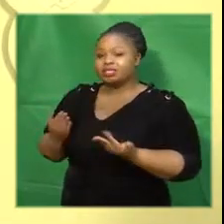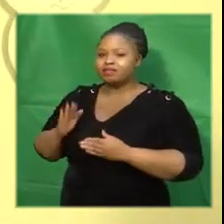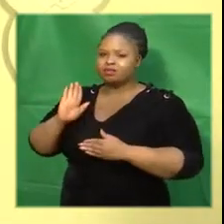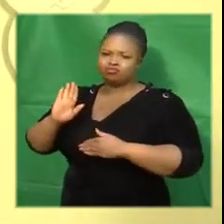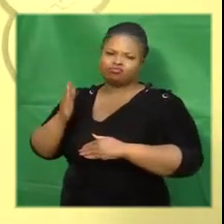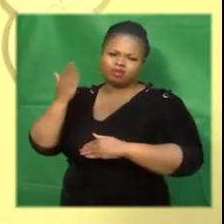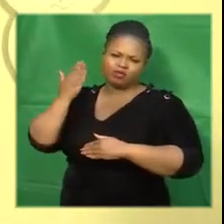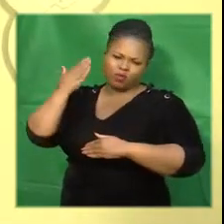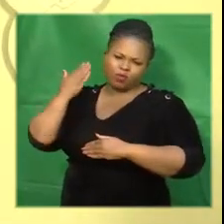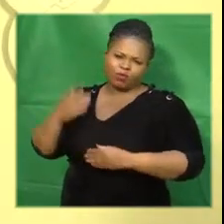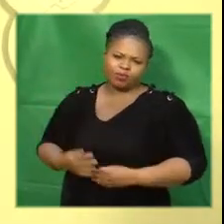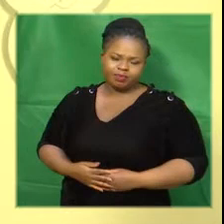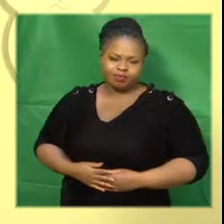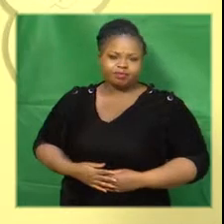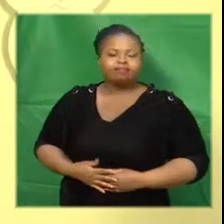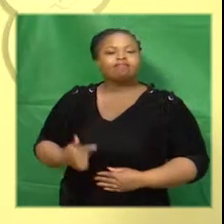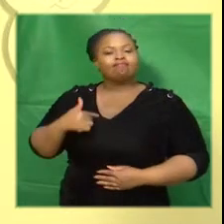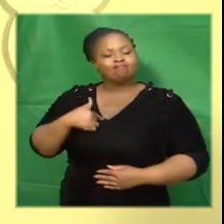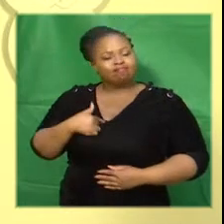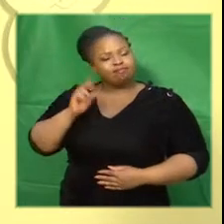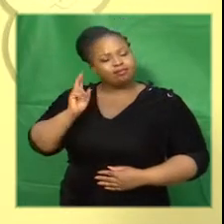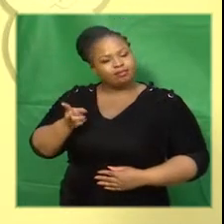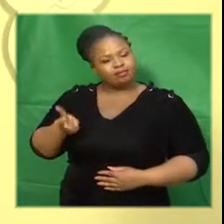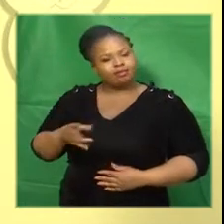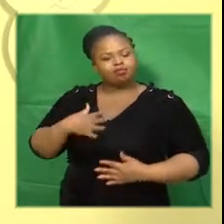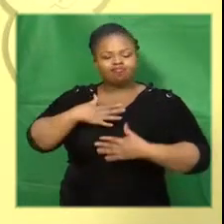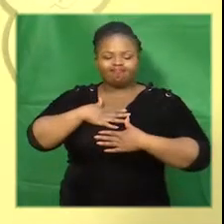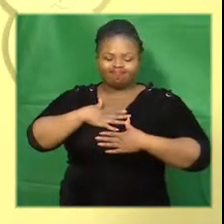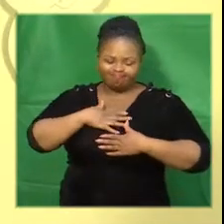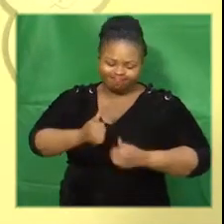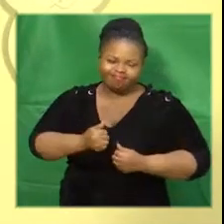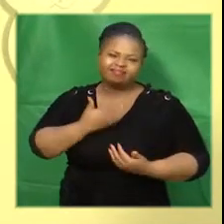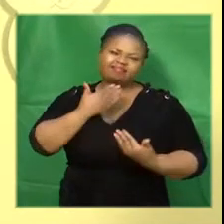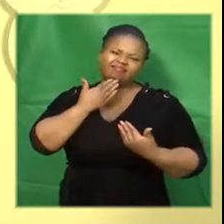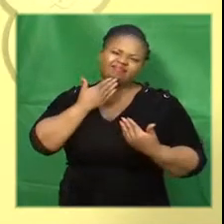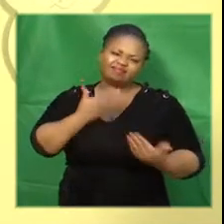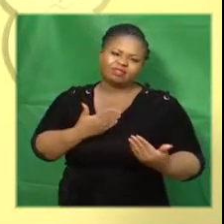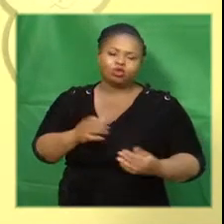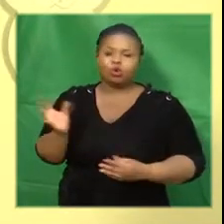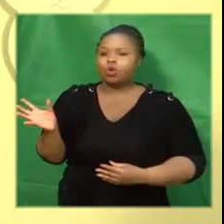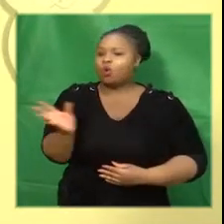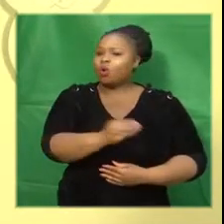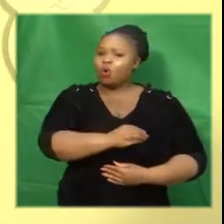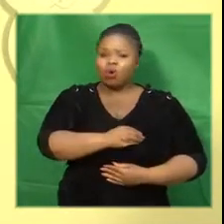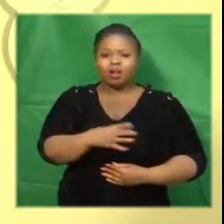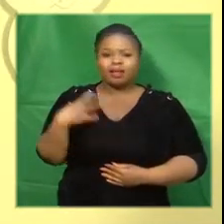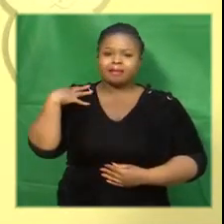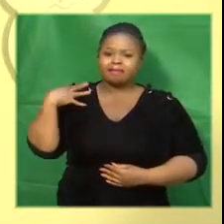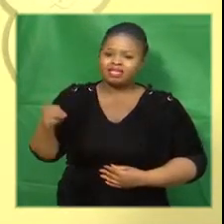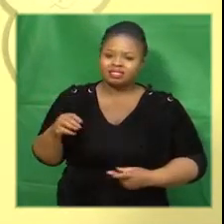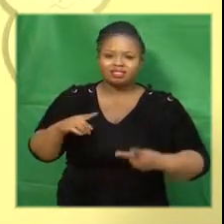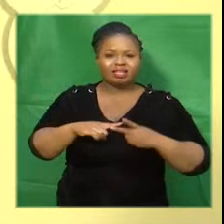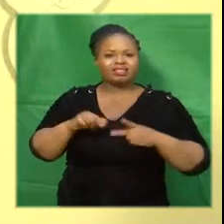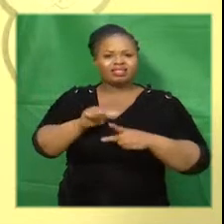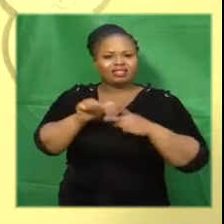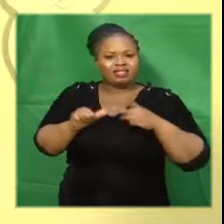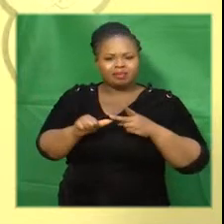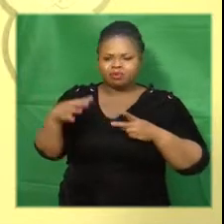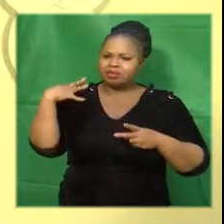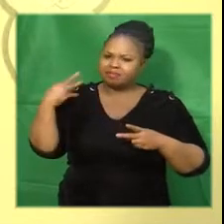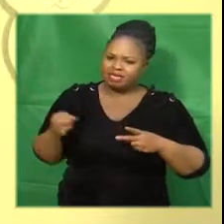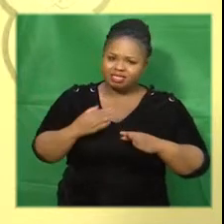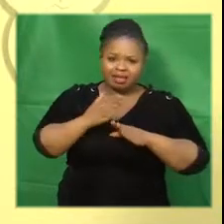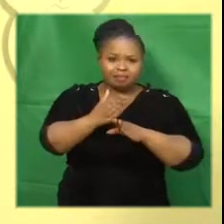I wish to express my deep appreciation to all outgoing ministers and deputy ministers for their